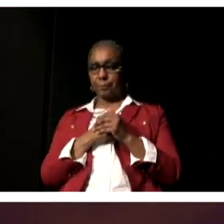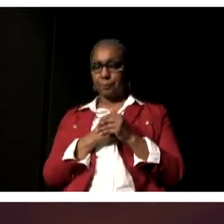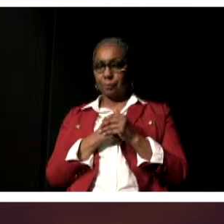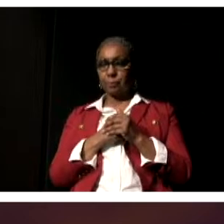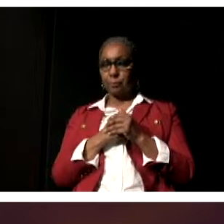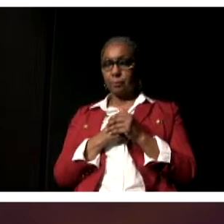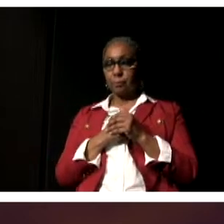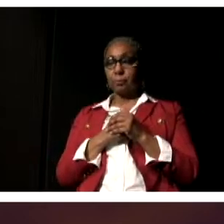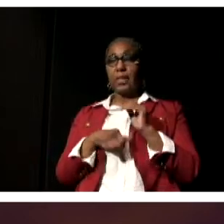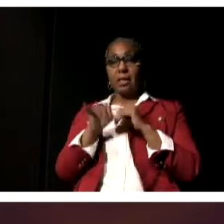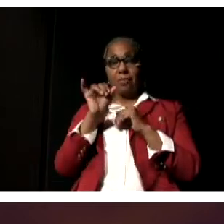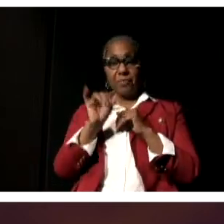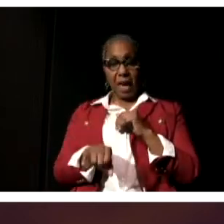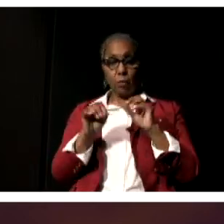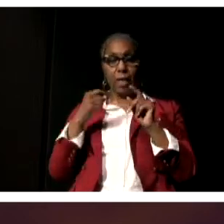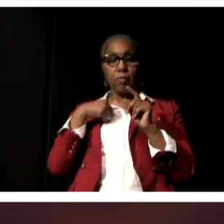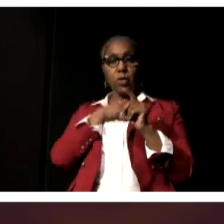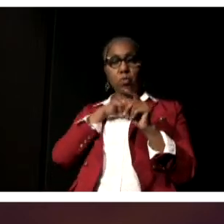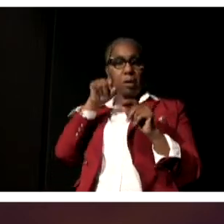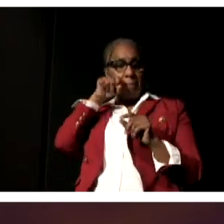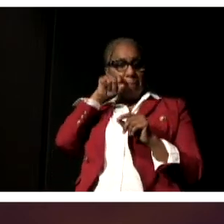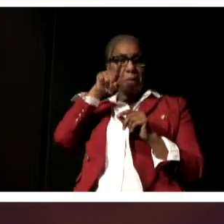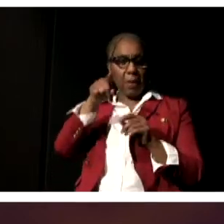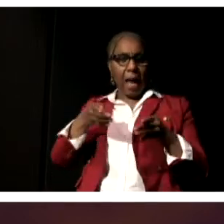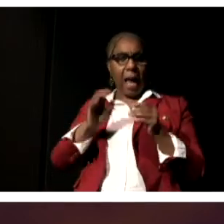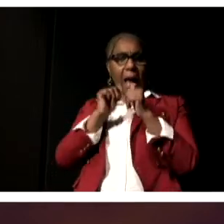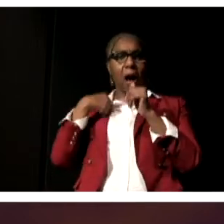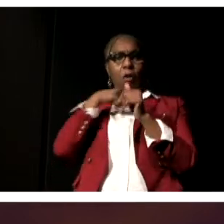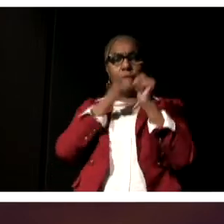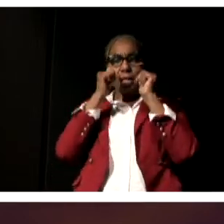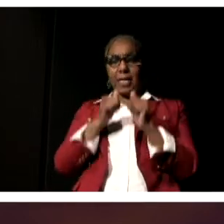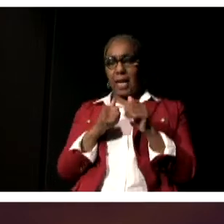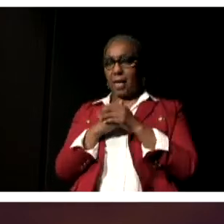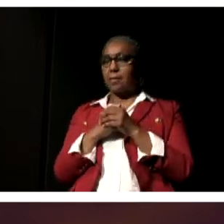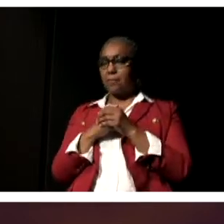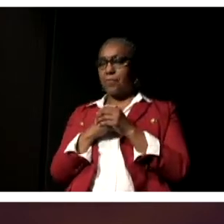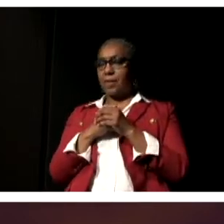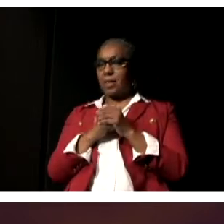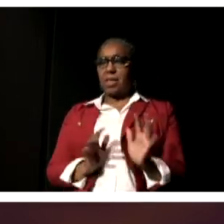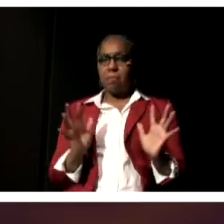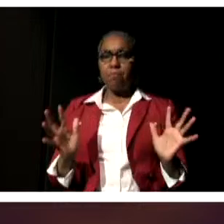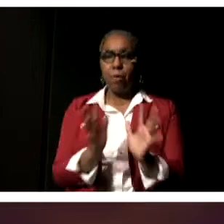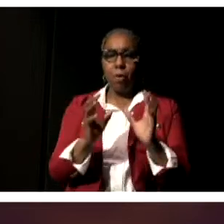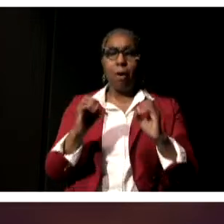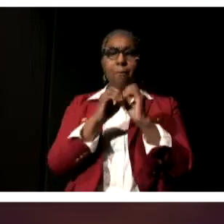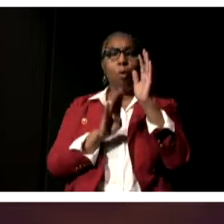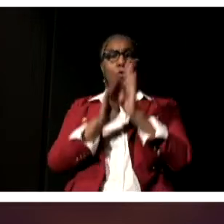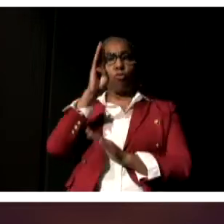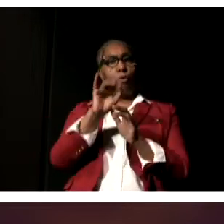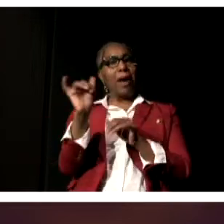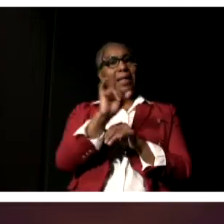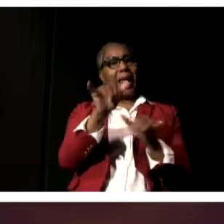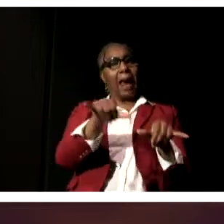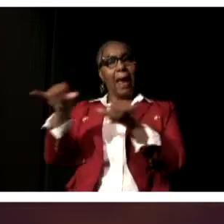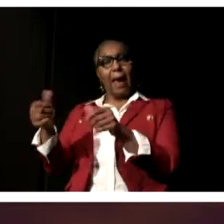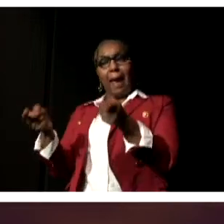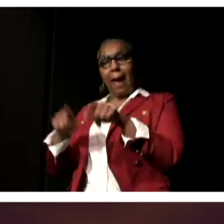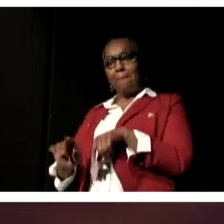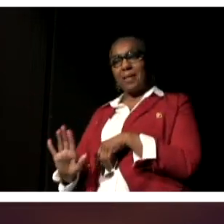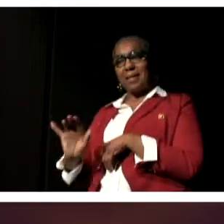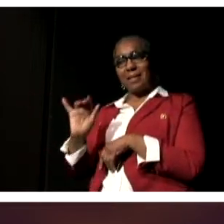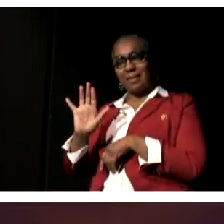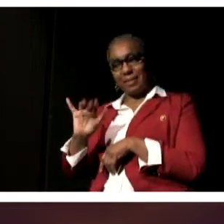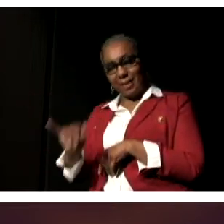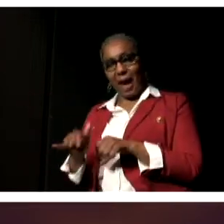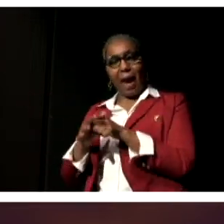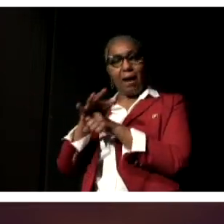With that being said, we will identify ways to spur more growth, just like what's going on in Petaway and other